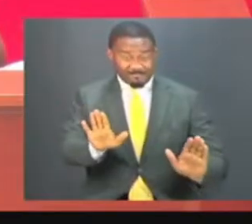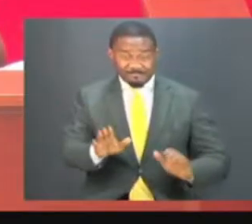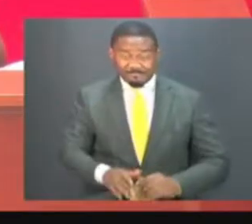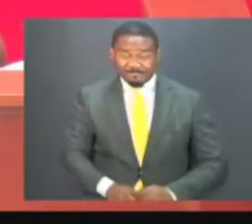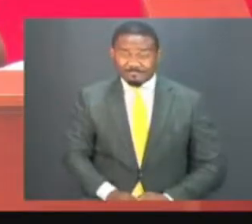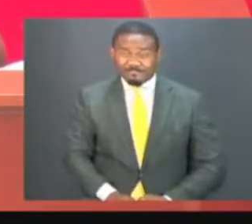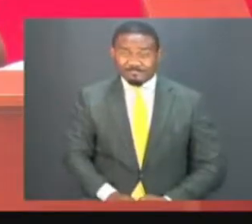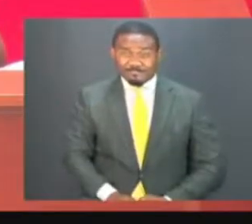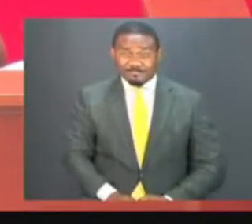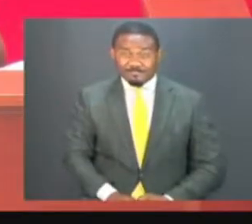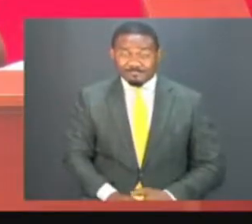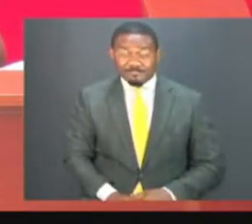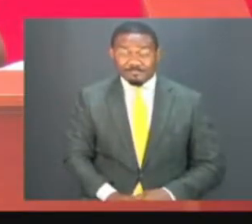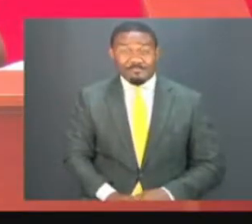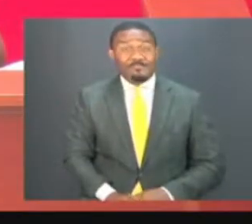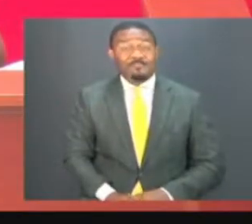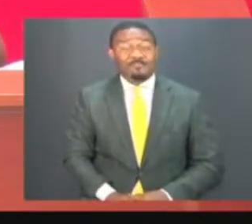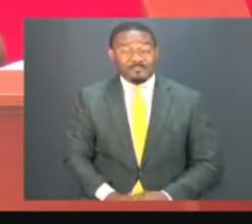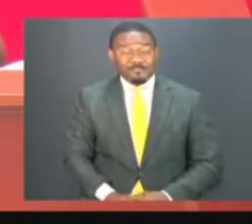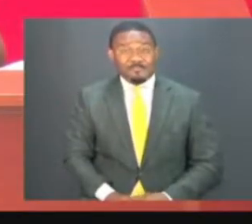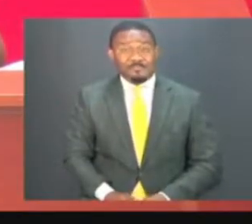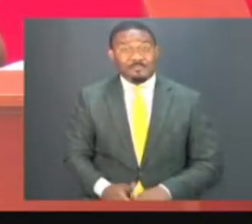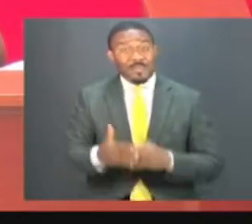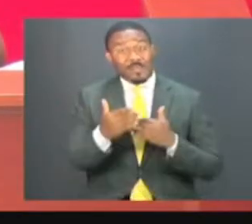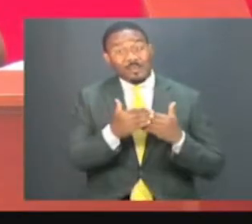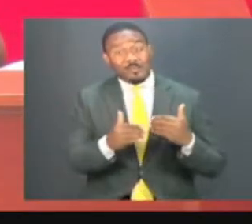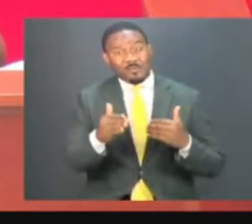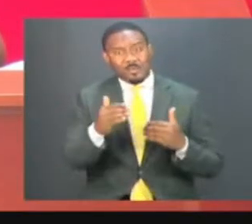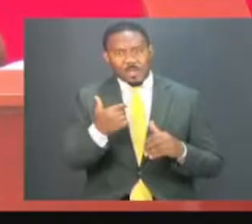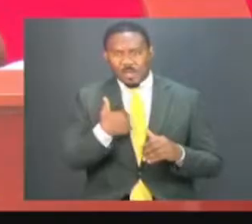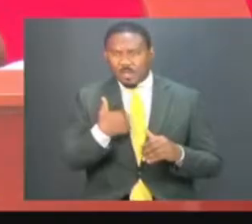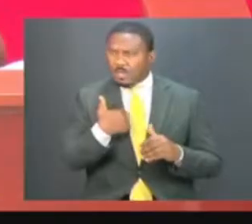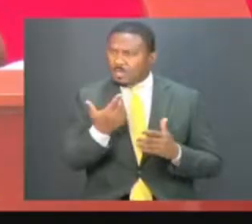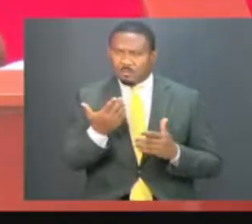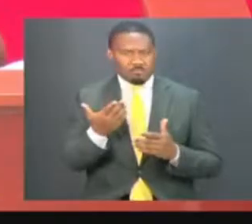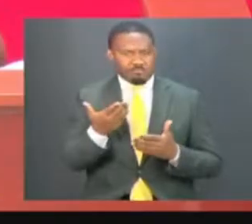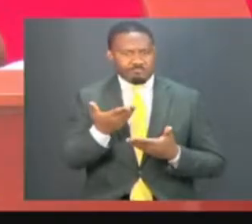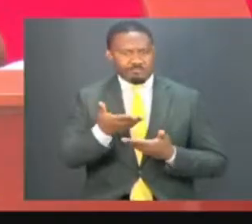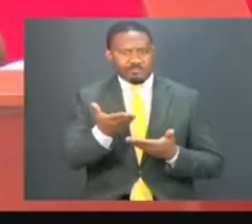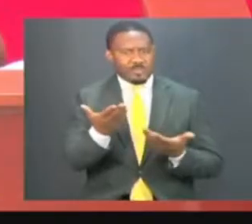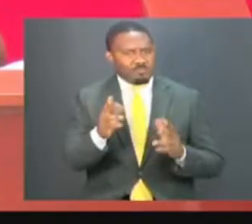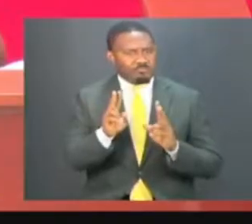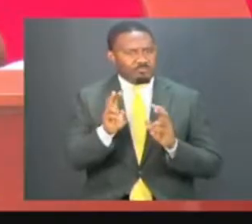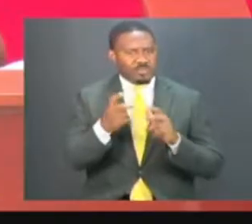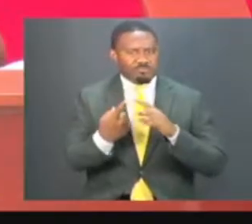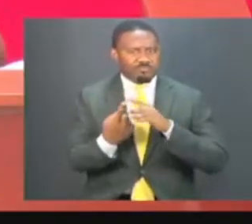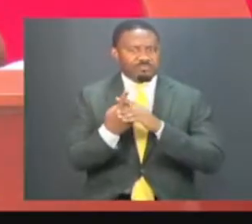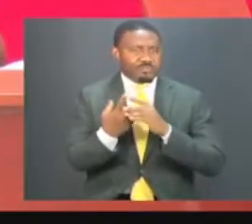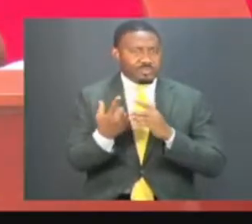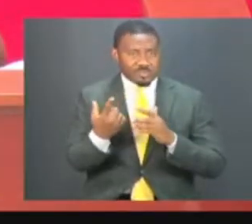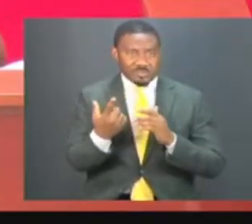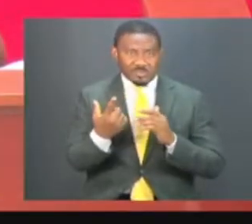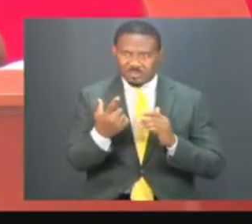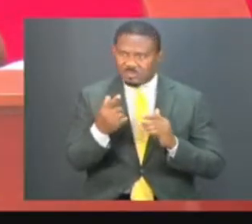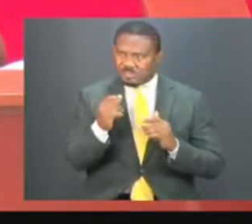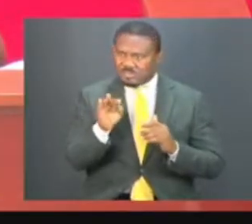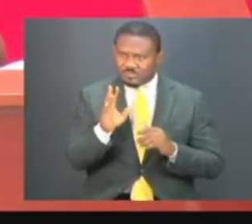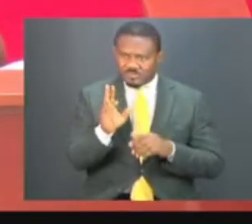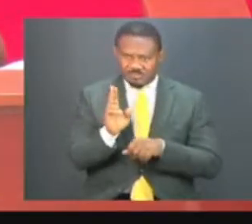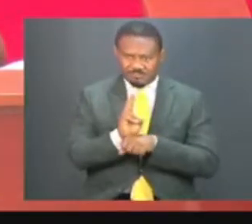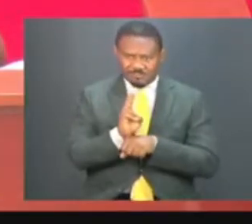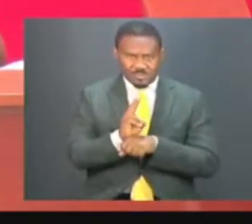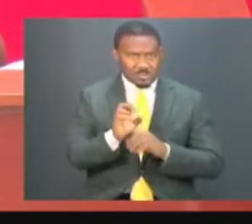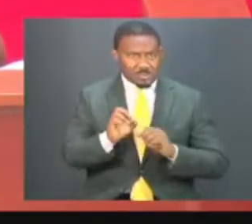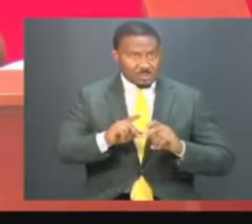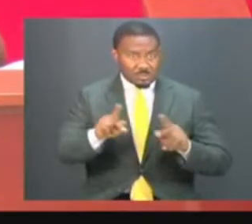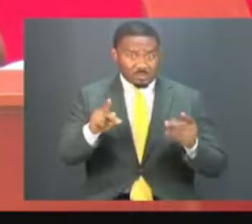Then immediately, I raise an issue that we should use this as an opportunity